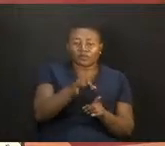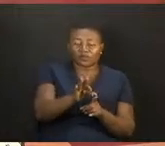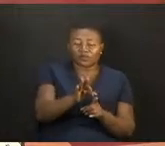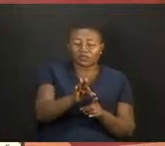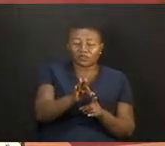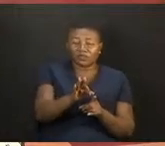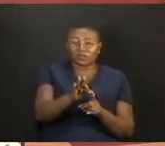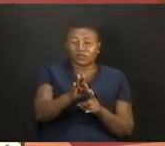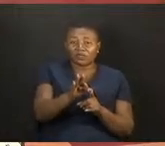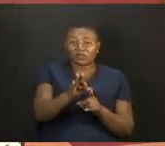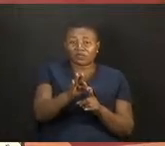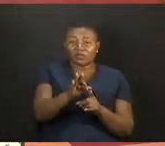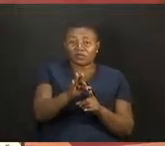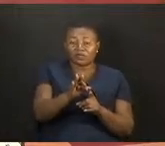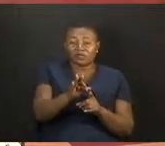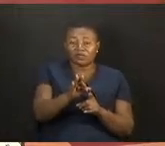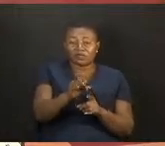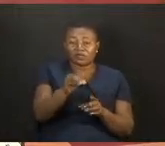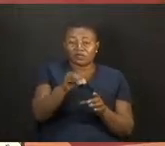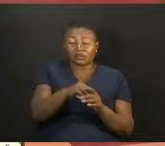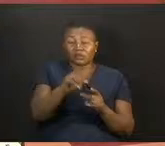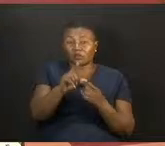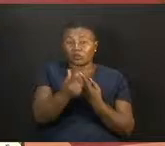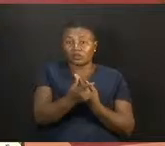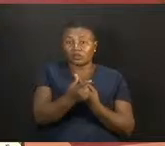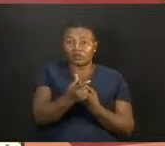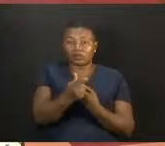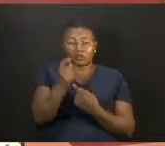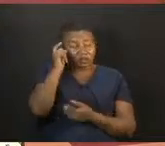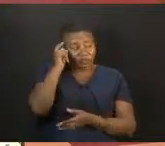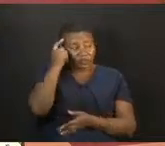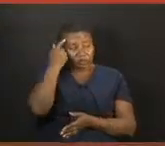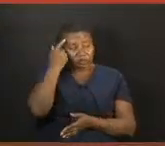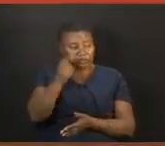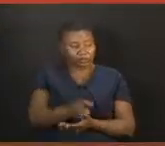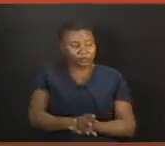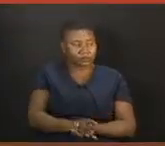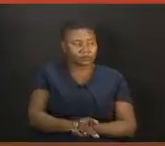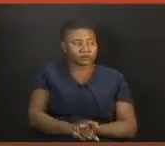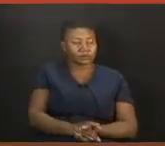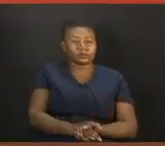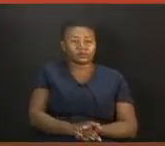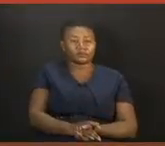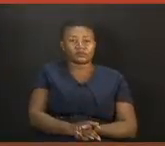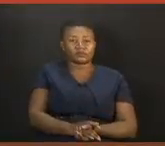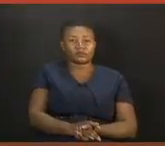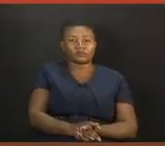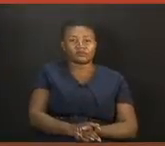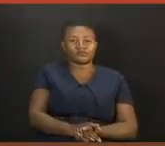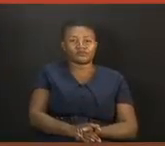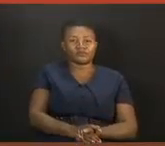in this country. Thank you. Thank you very much. Yes, Honorable.